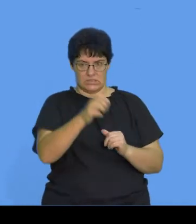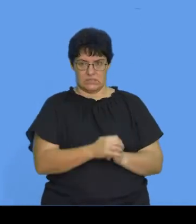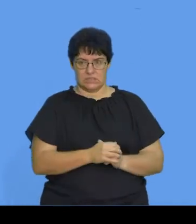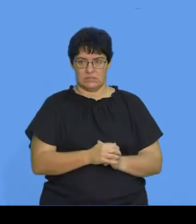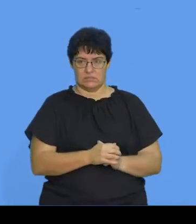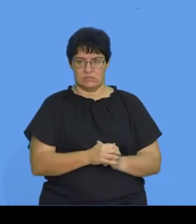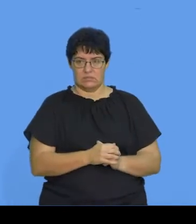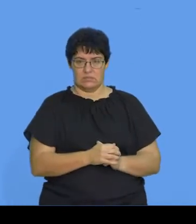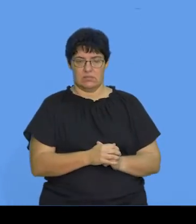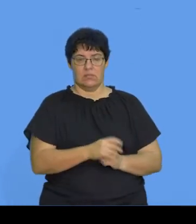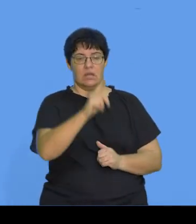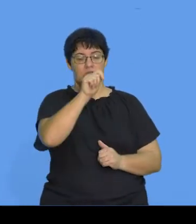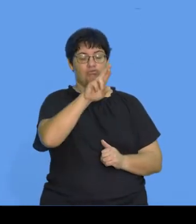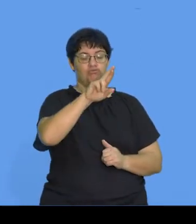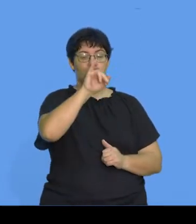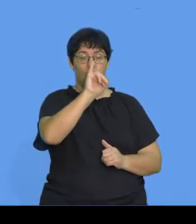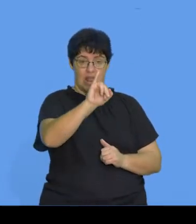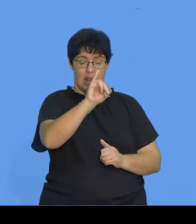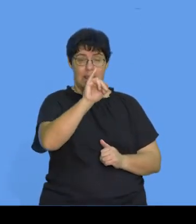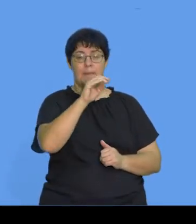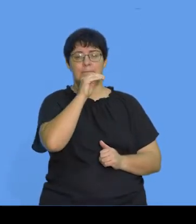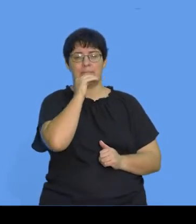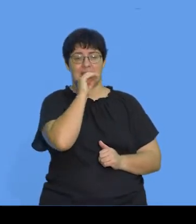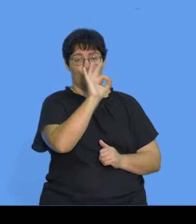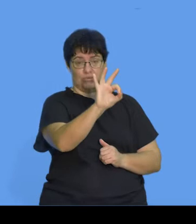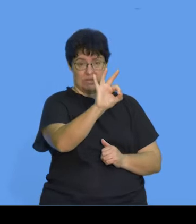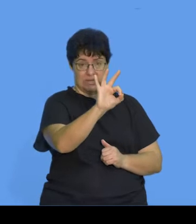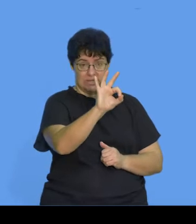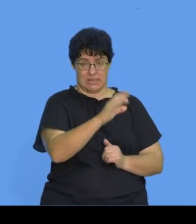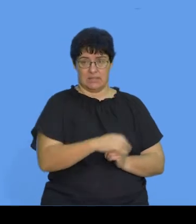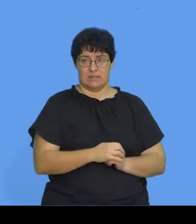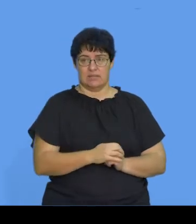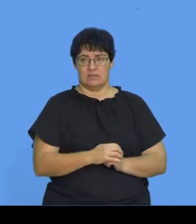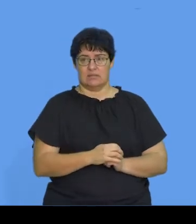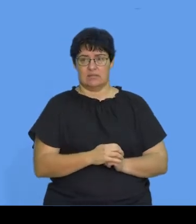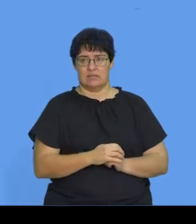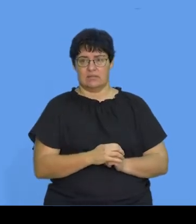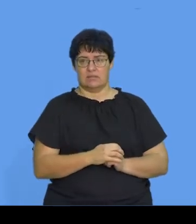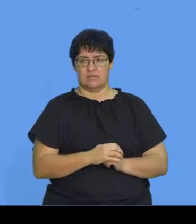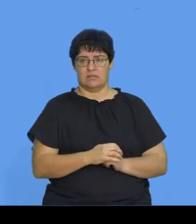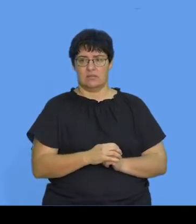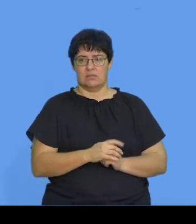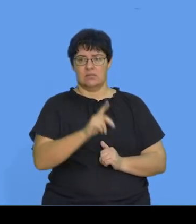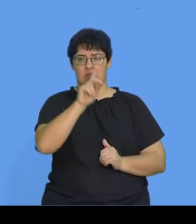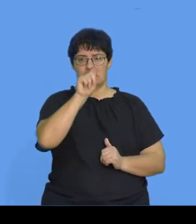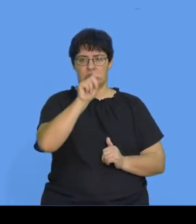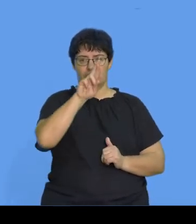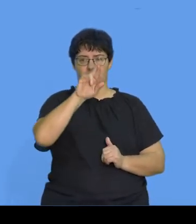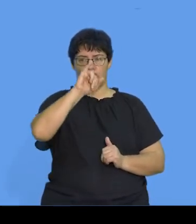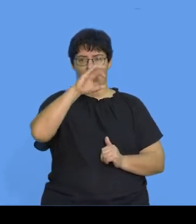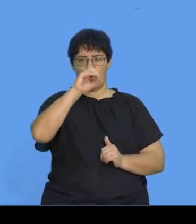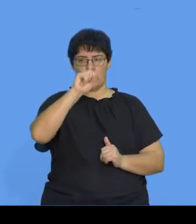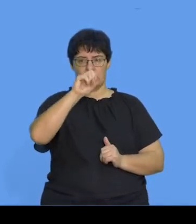word. This is a tri. Tri means 3. Now, what does that mean? Have a look